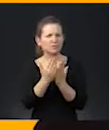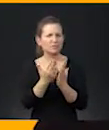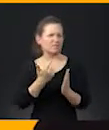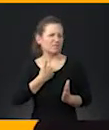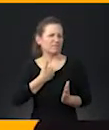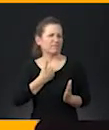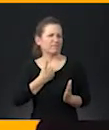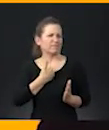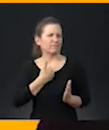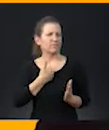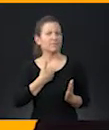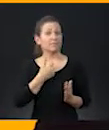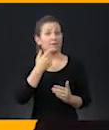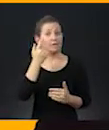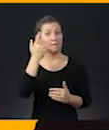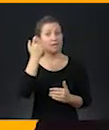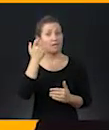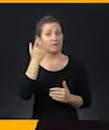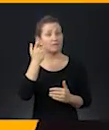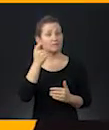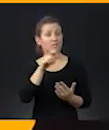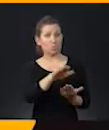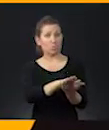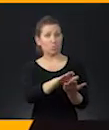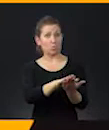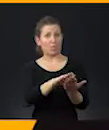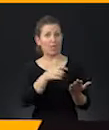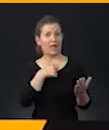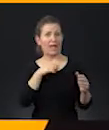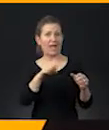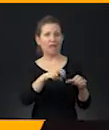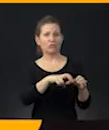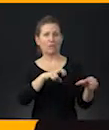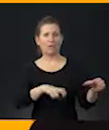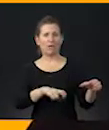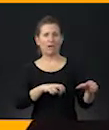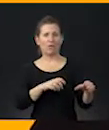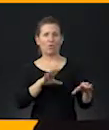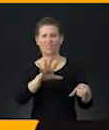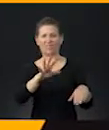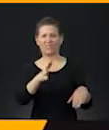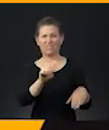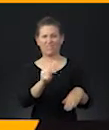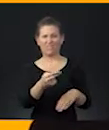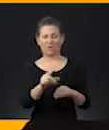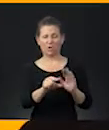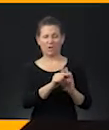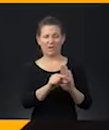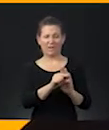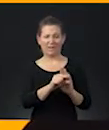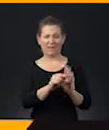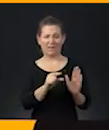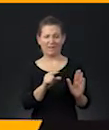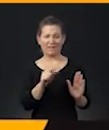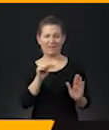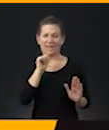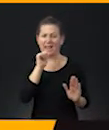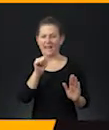textbooks on my own. So I because I dropped out of public school after the fifth grade, you know, I had such, you